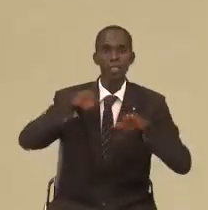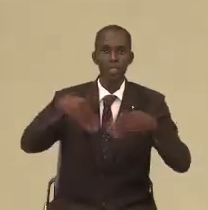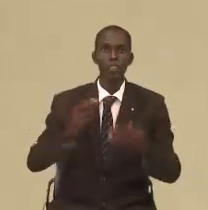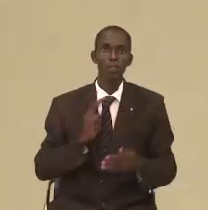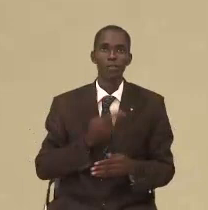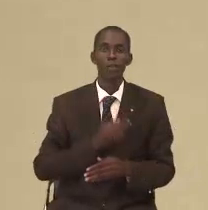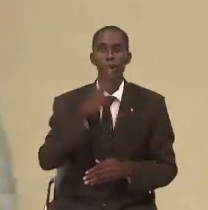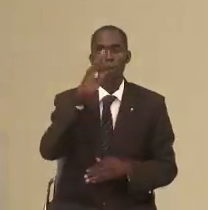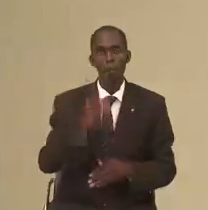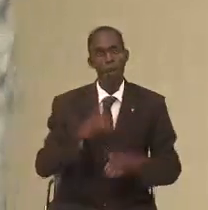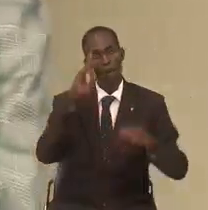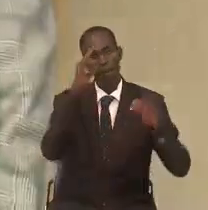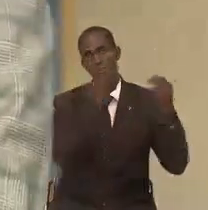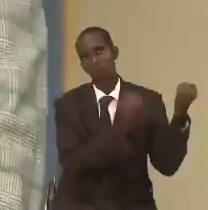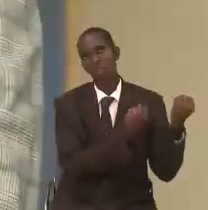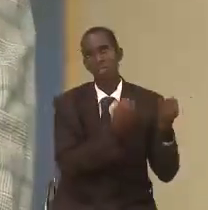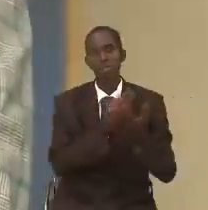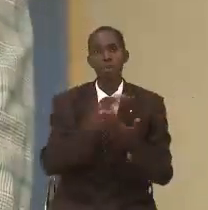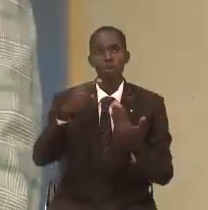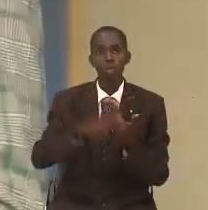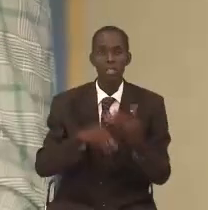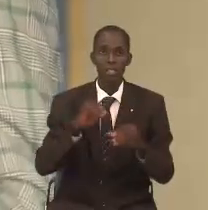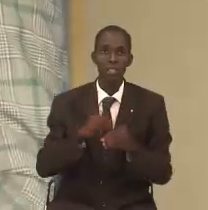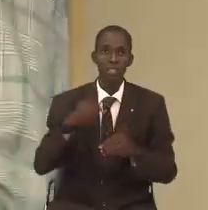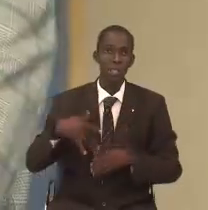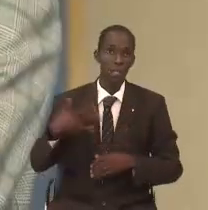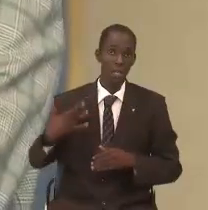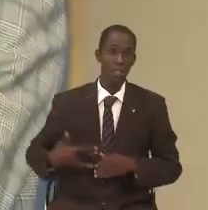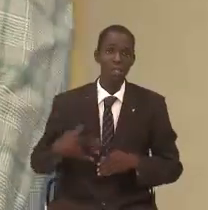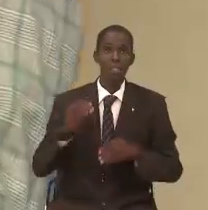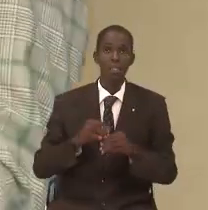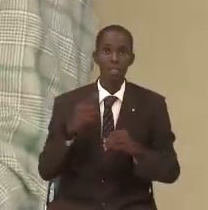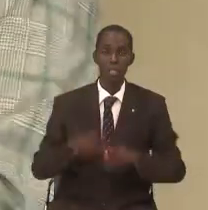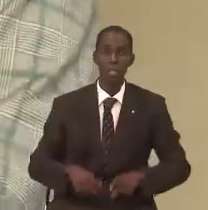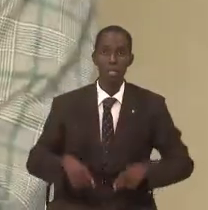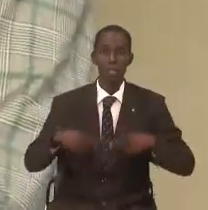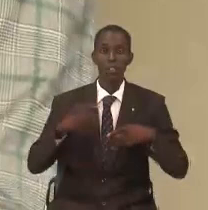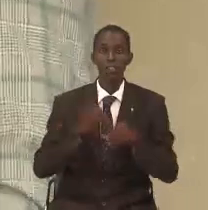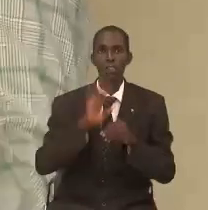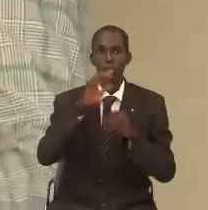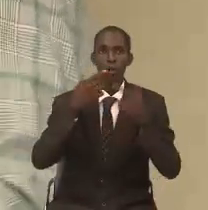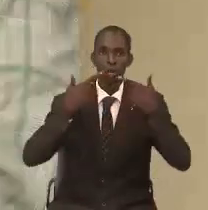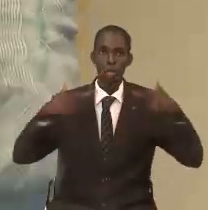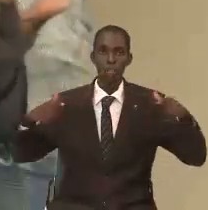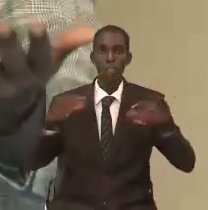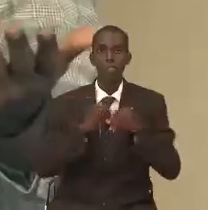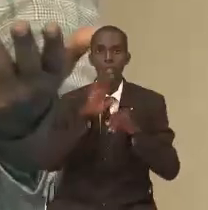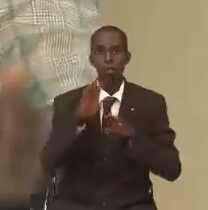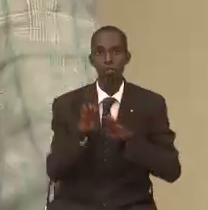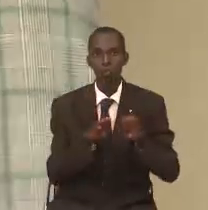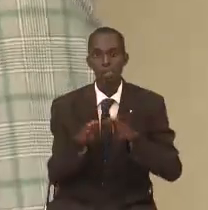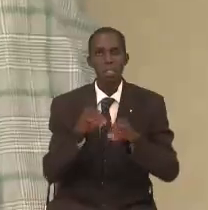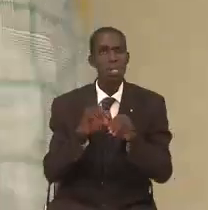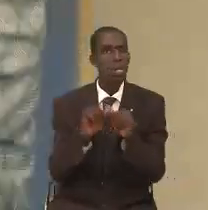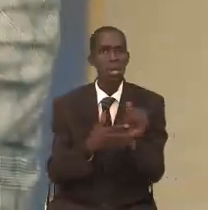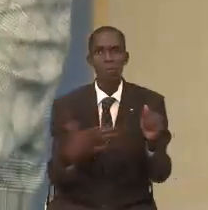faith. The holiness in the heart, in the life, in your language, in your behavior, in everything